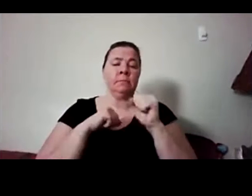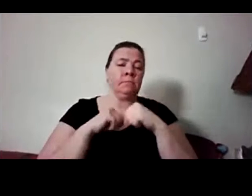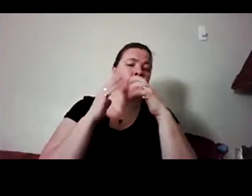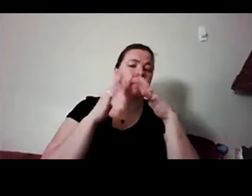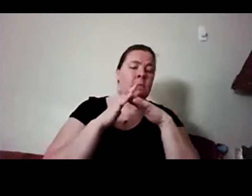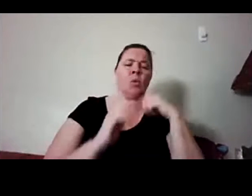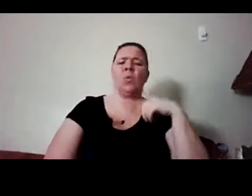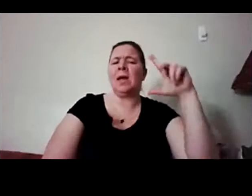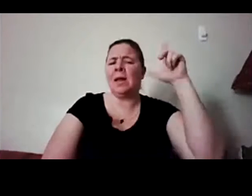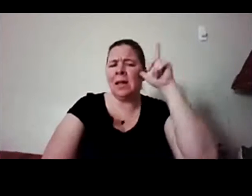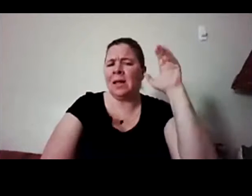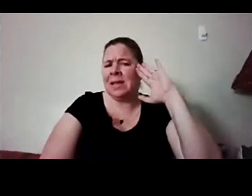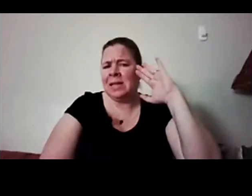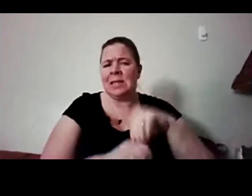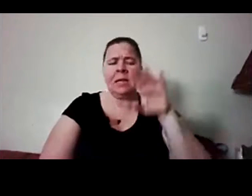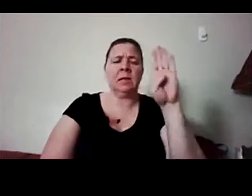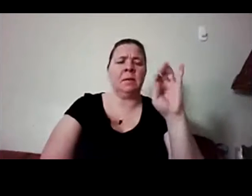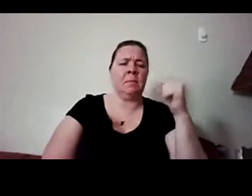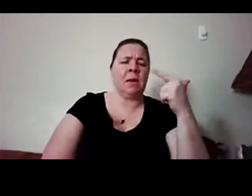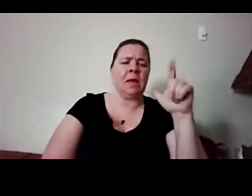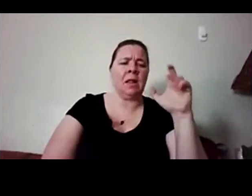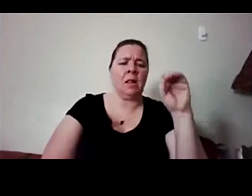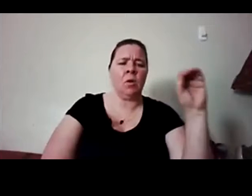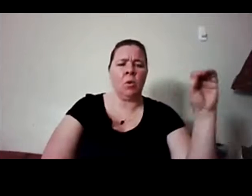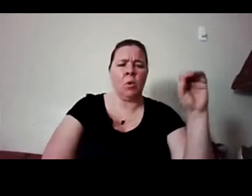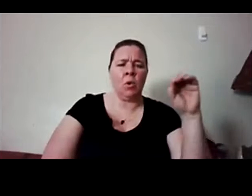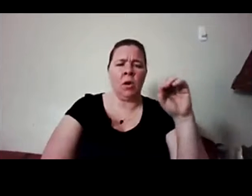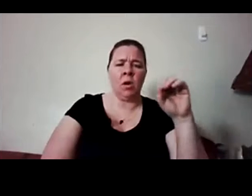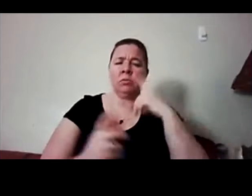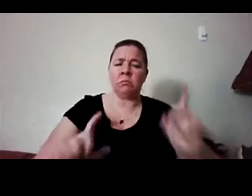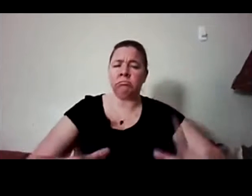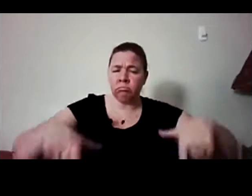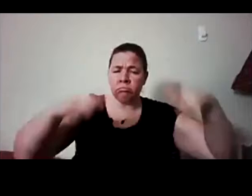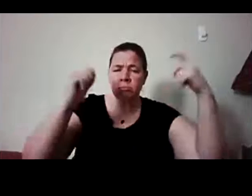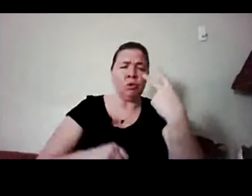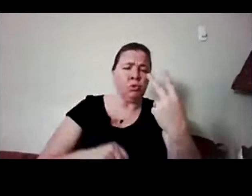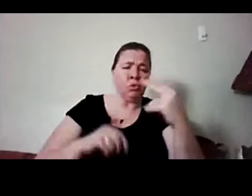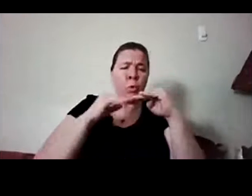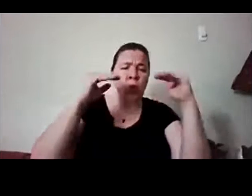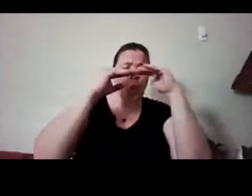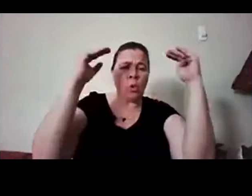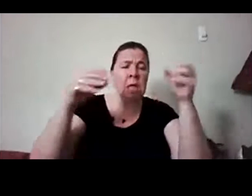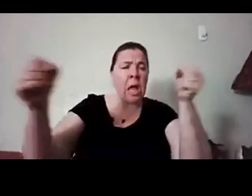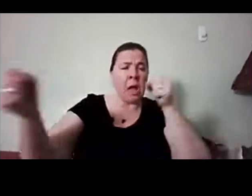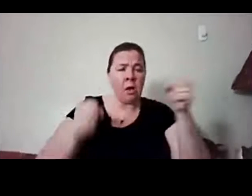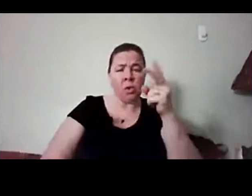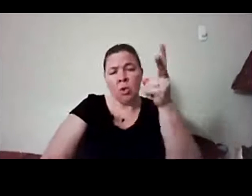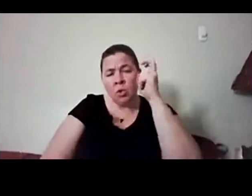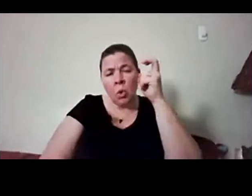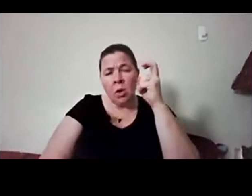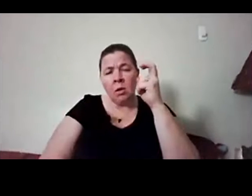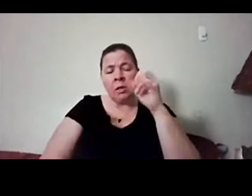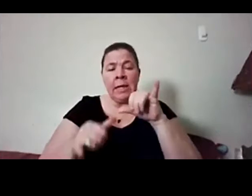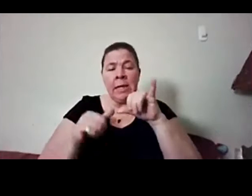Bangalore, 2 floors in this building, okay? High-rise building, 2 floors. We have hired 200